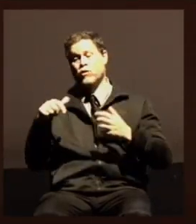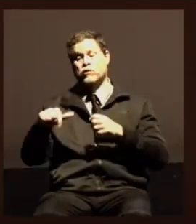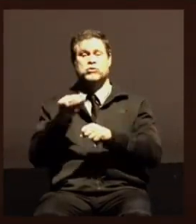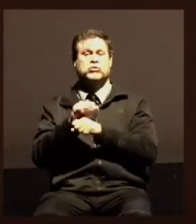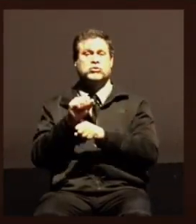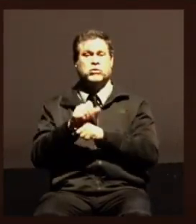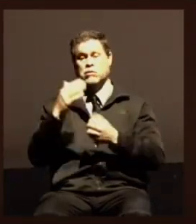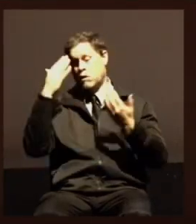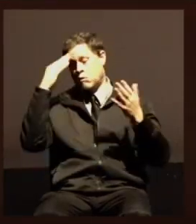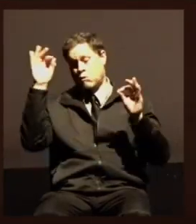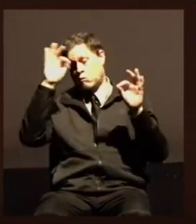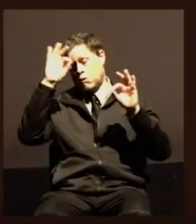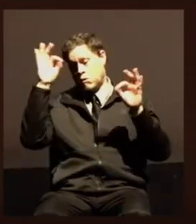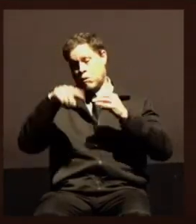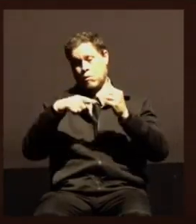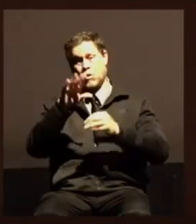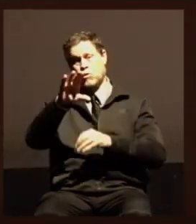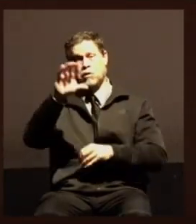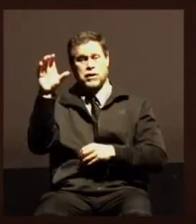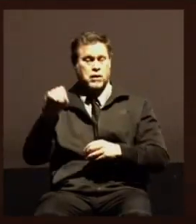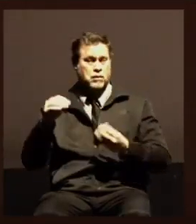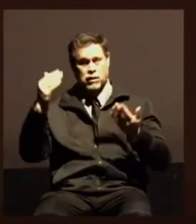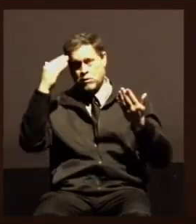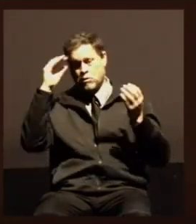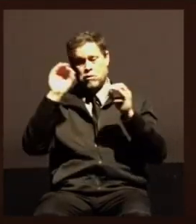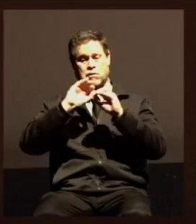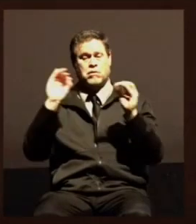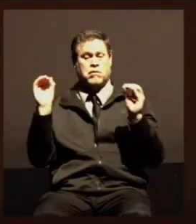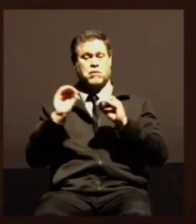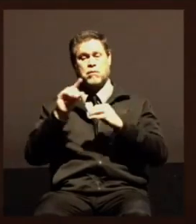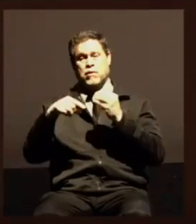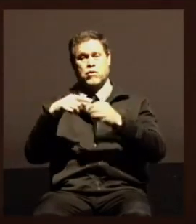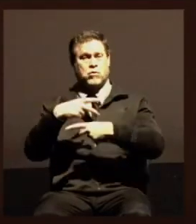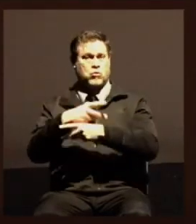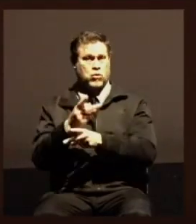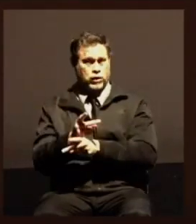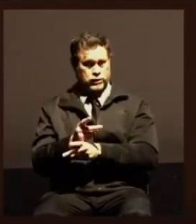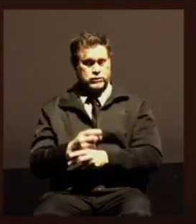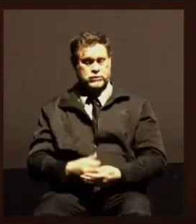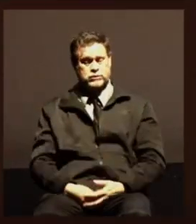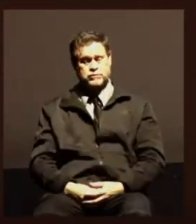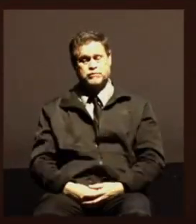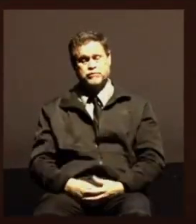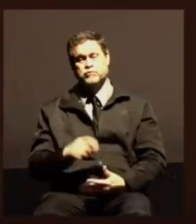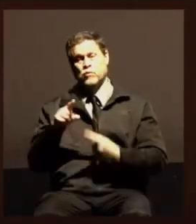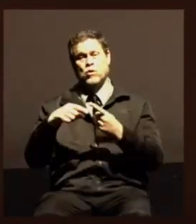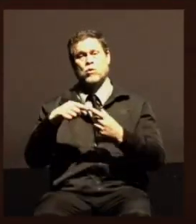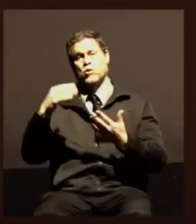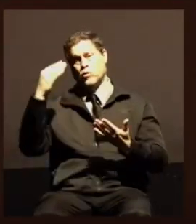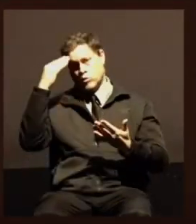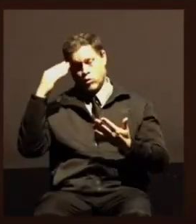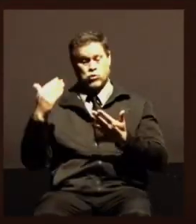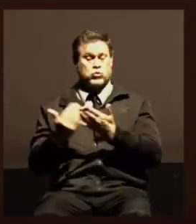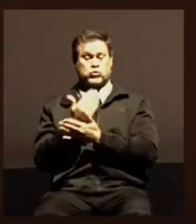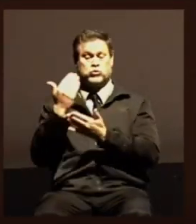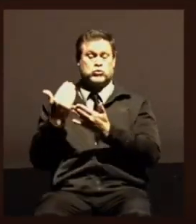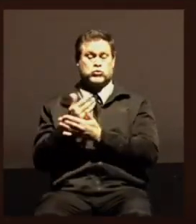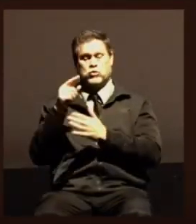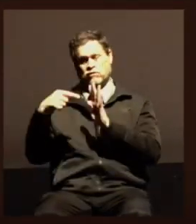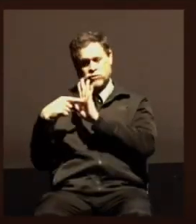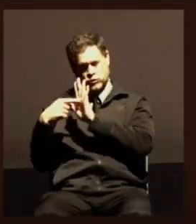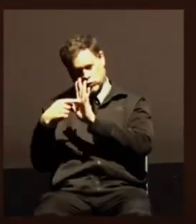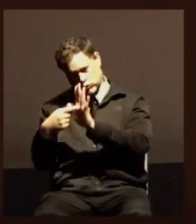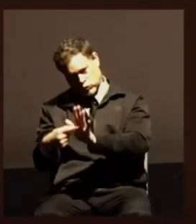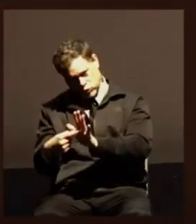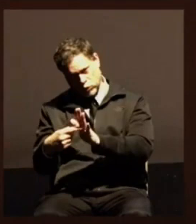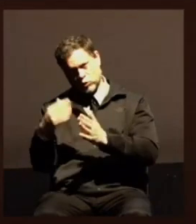job, but I know nothing about the company at all. I know nothing about the products at all, okay? And when you know the Nunu, you have to show